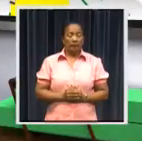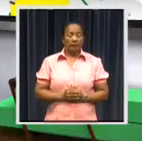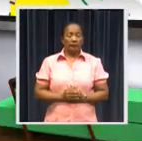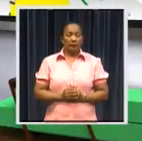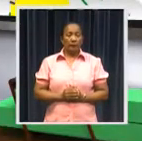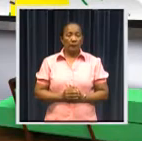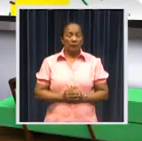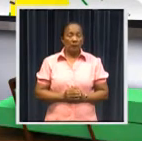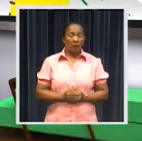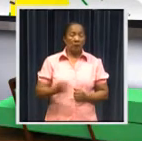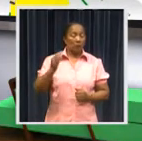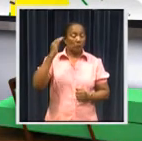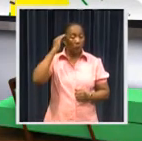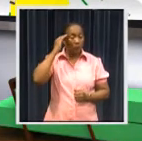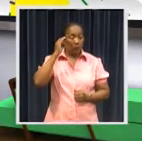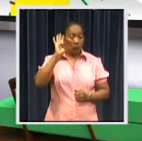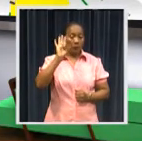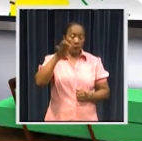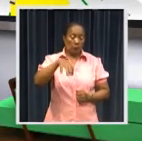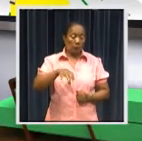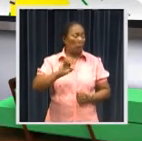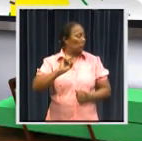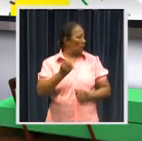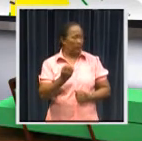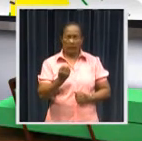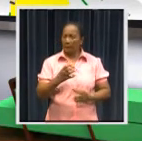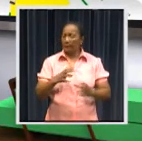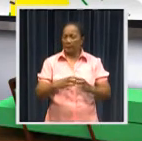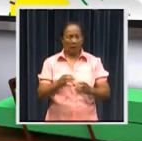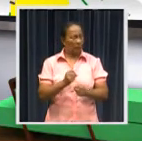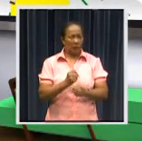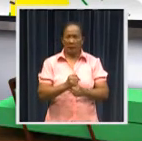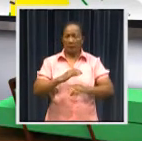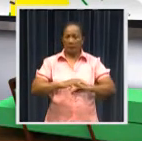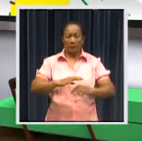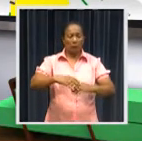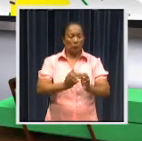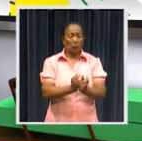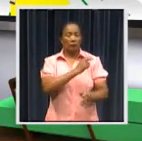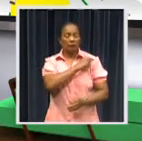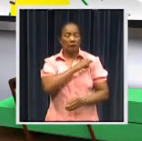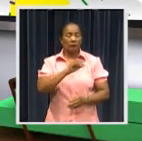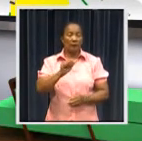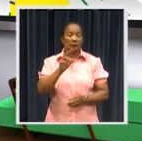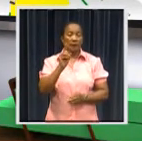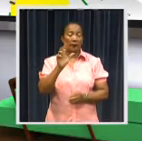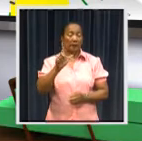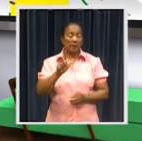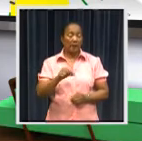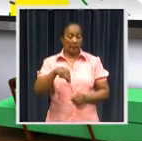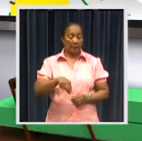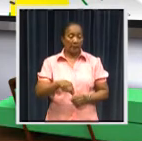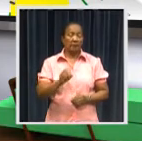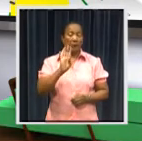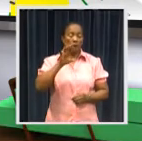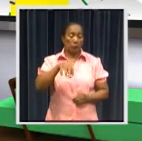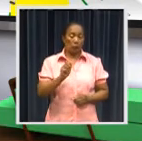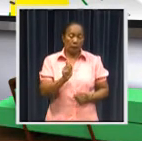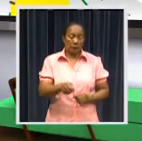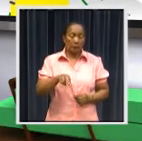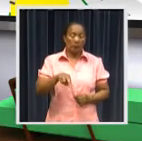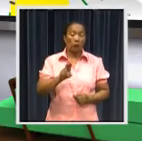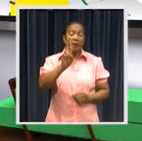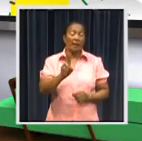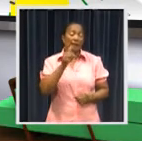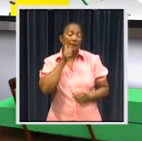The police union does not see further cooperation with the chief of police, Agnes Daniel. So says chairman of the board of the